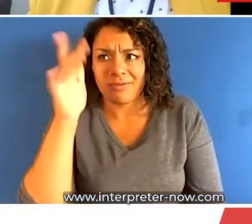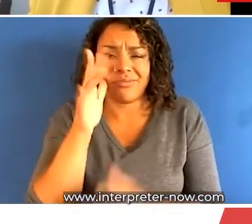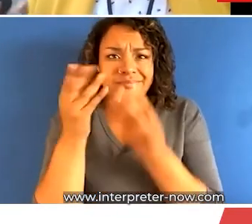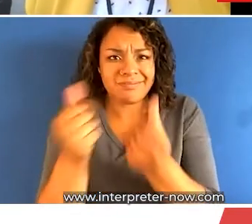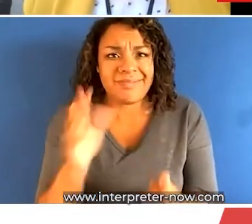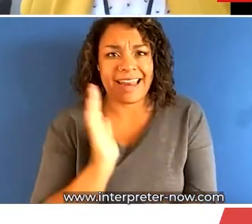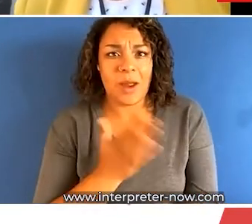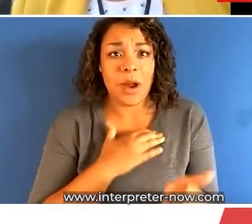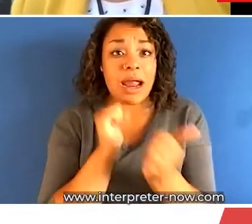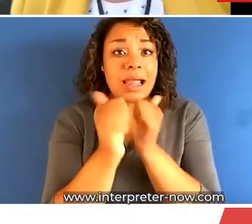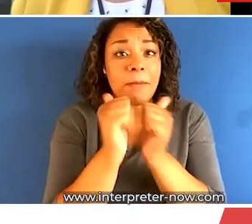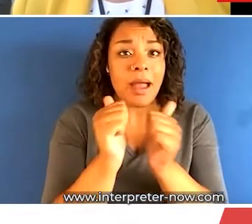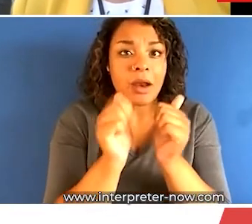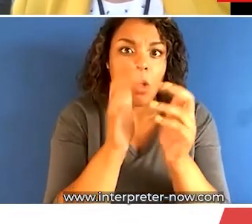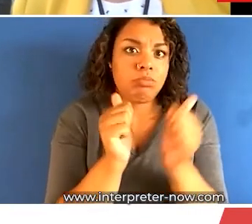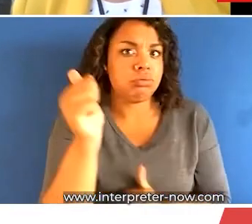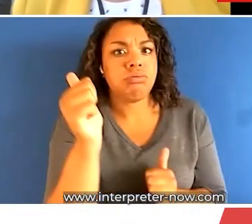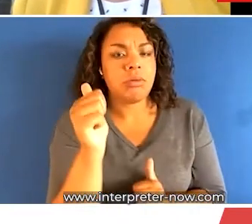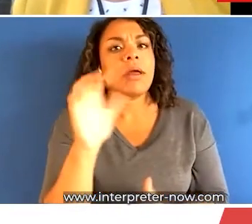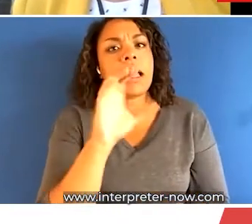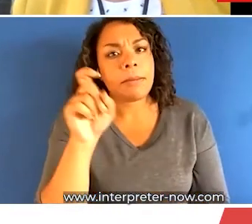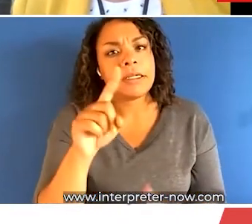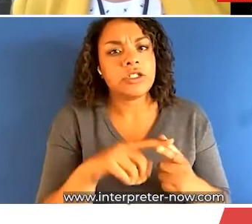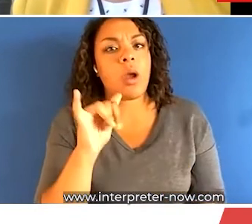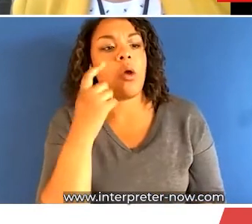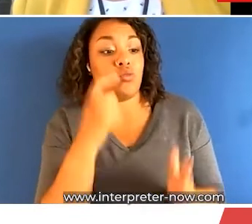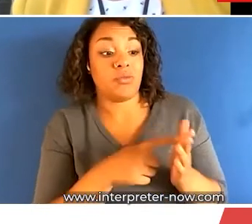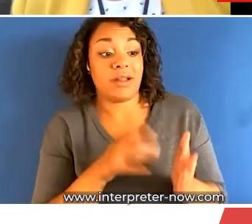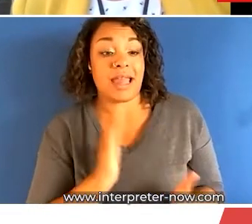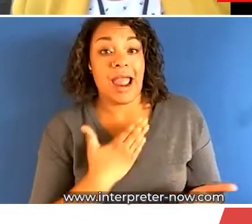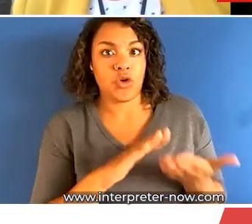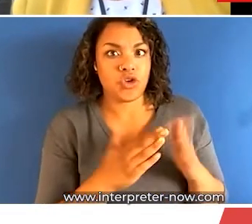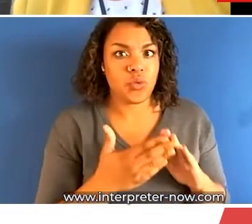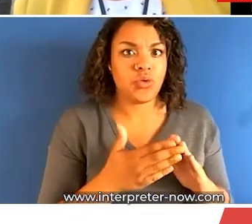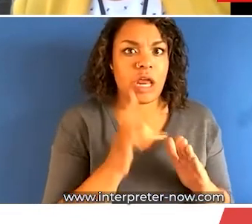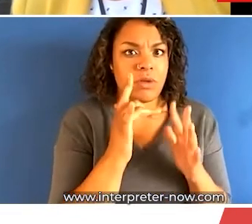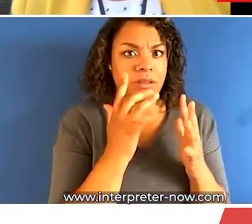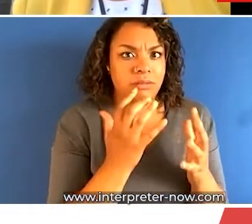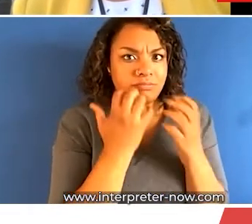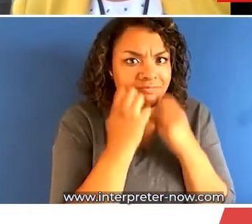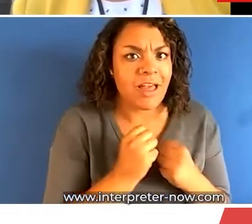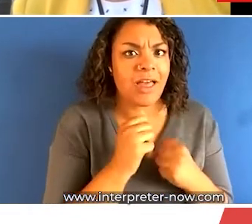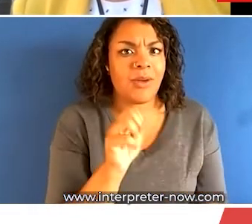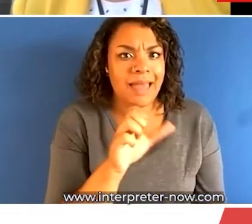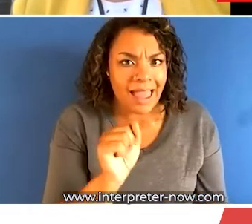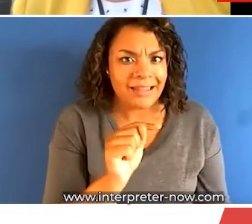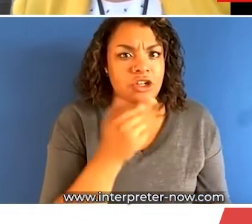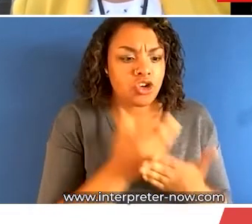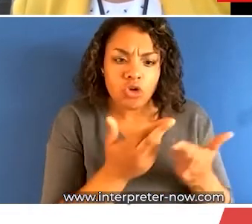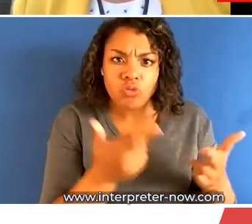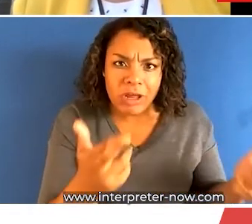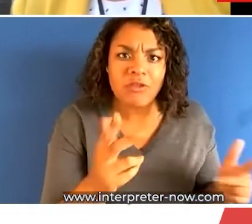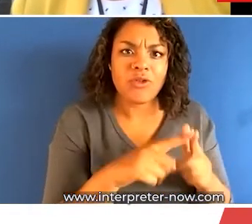on a global scale. And I think that companies need to start seeing our community as assets and resources to